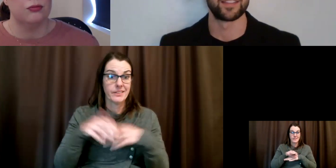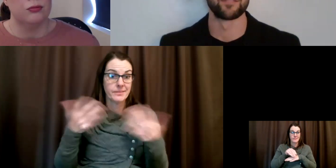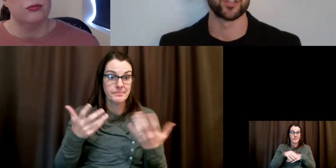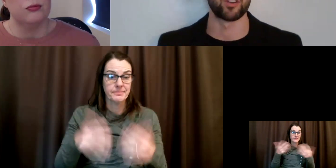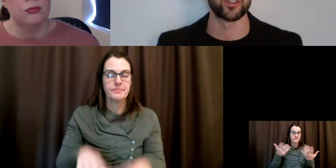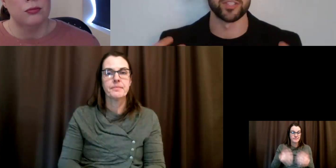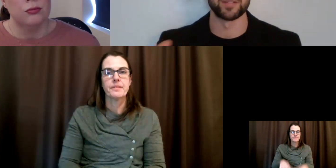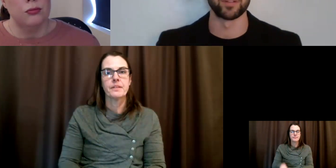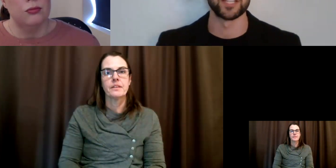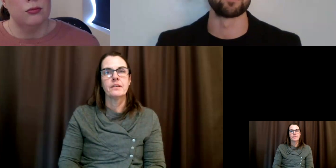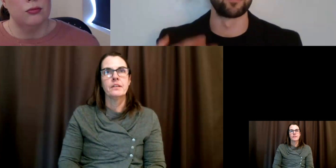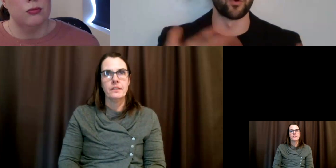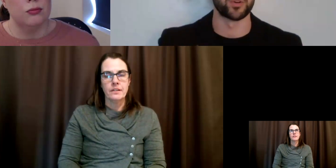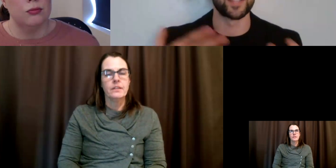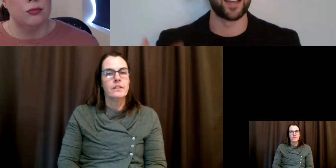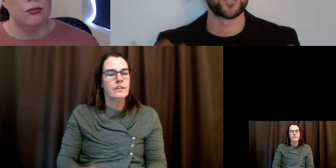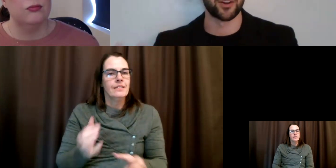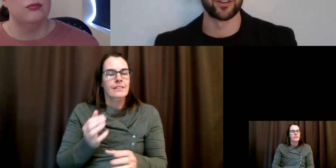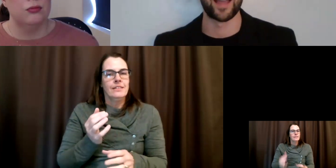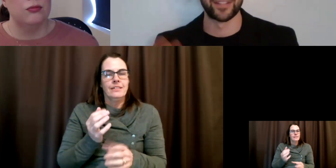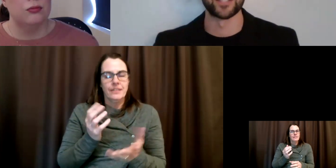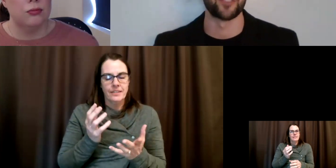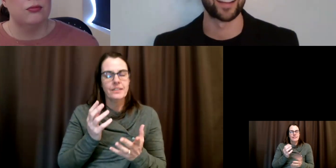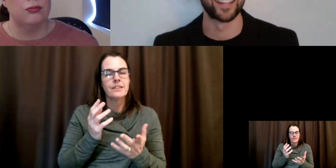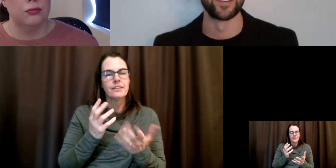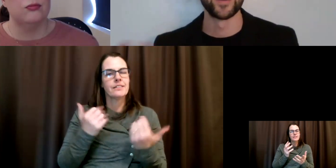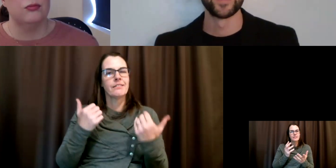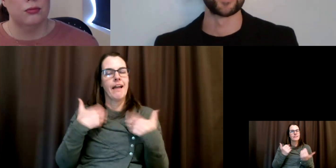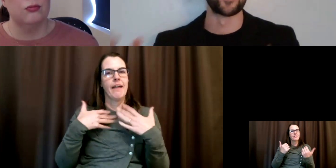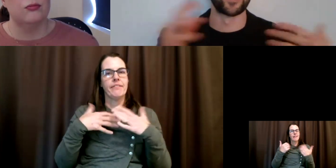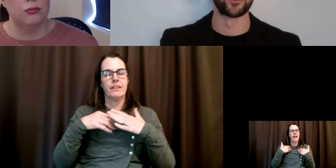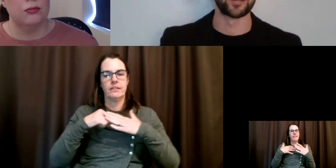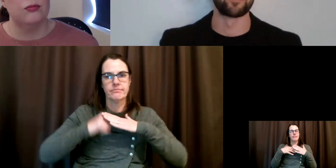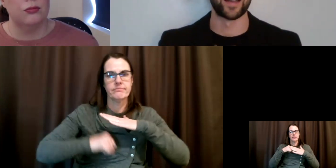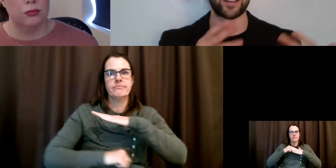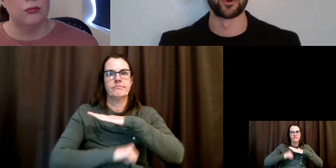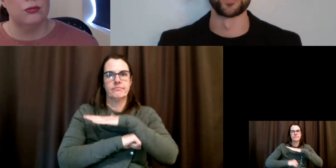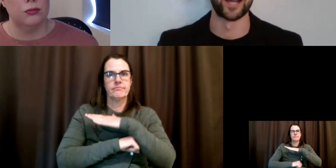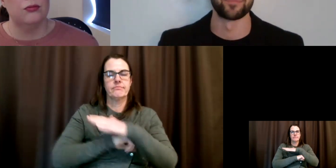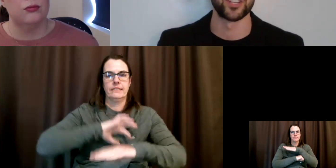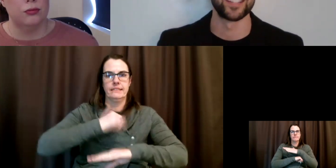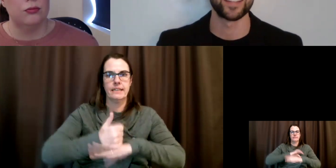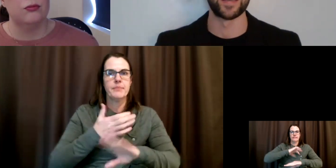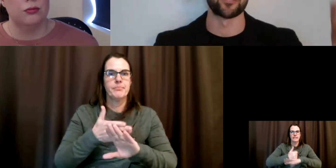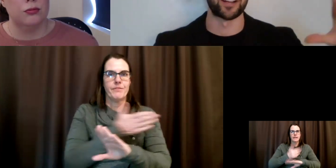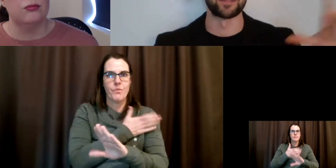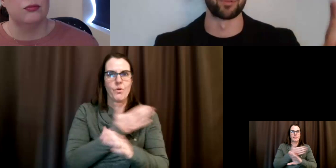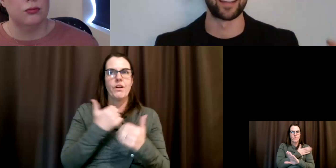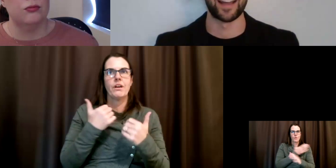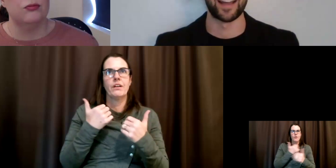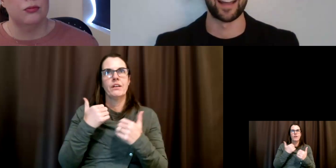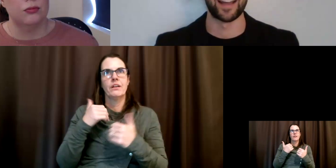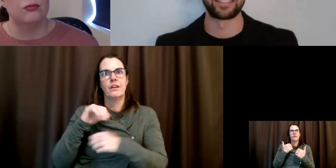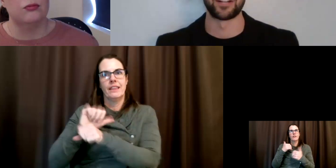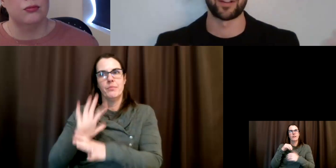that the infrastructure is in place before staff start having to track time, so that you're not looking back at old timesheets and trying to